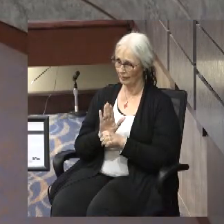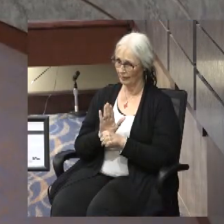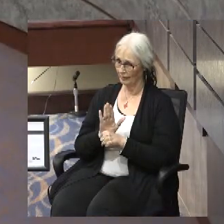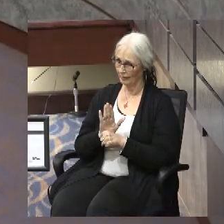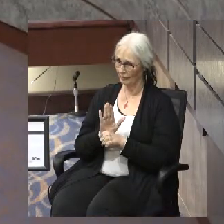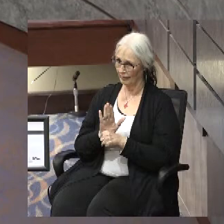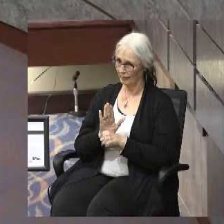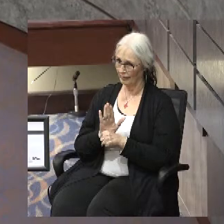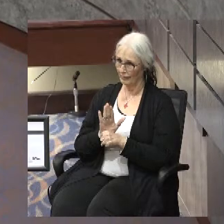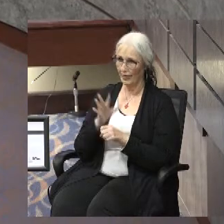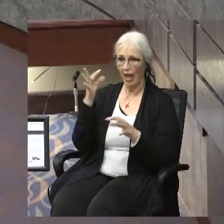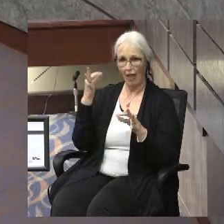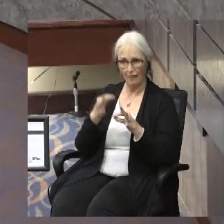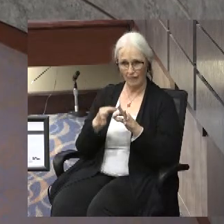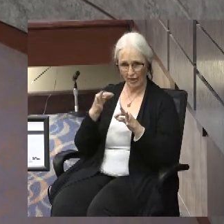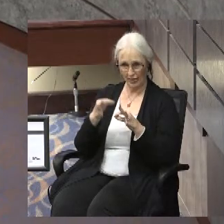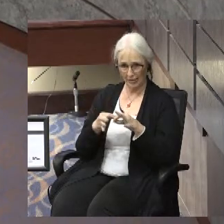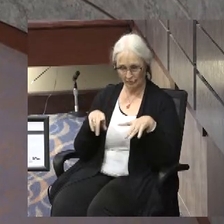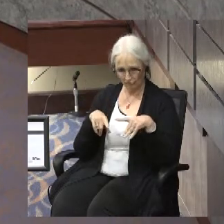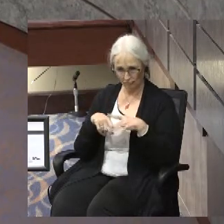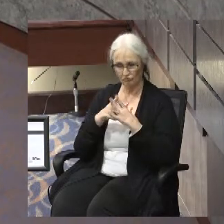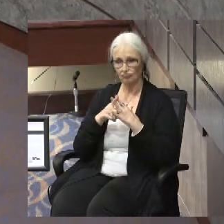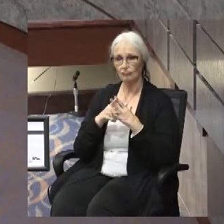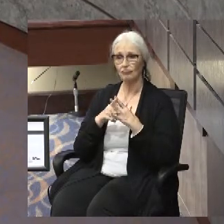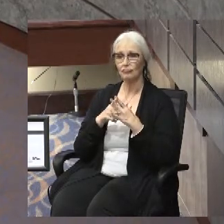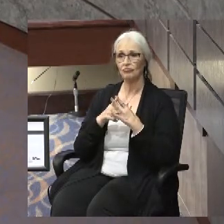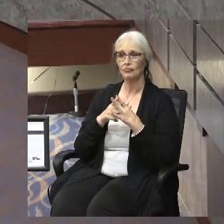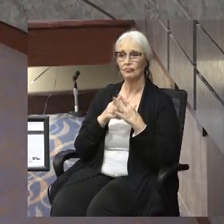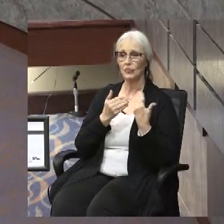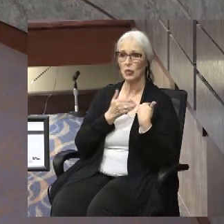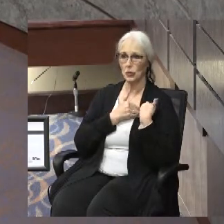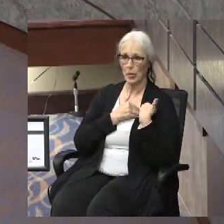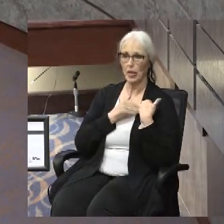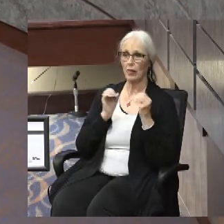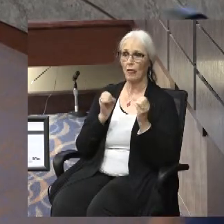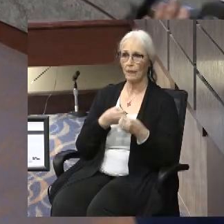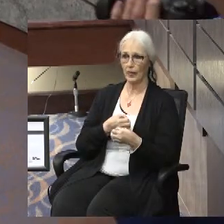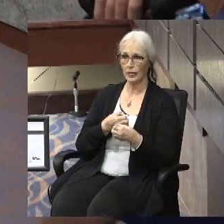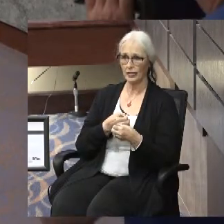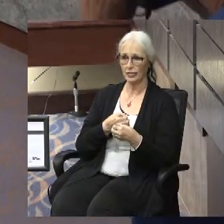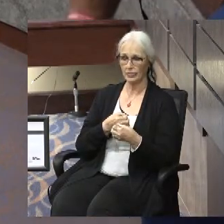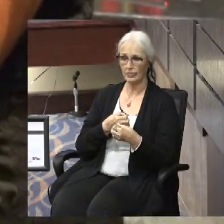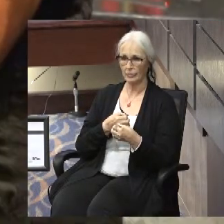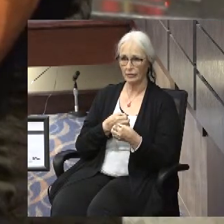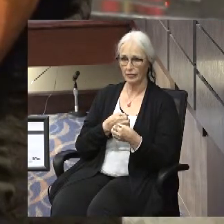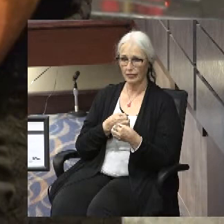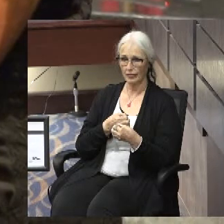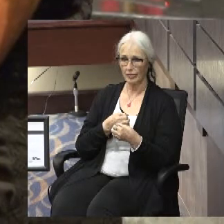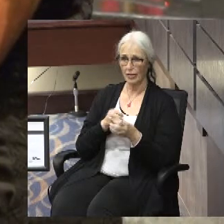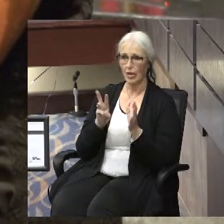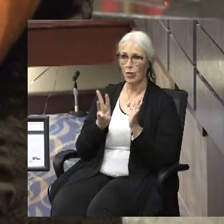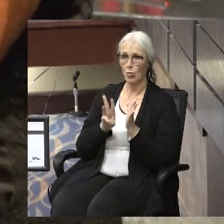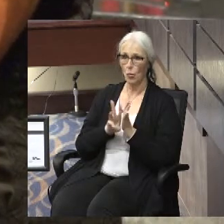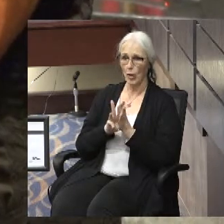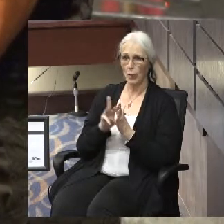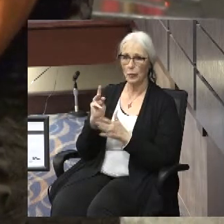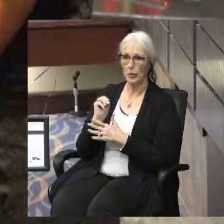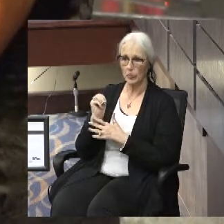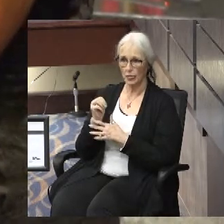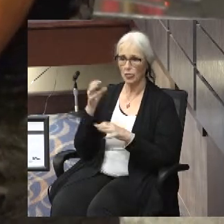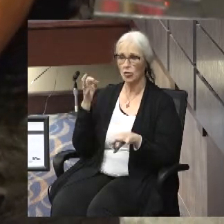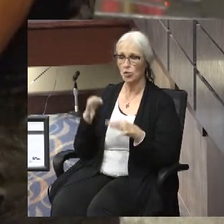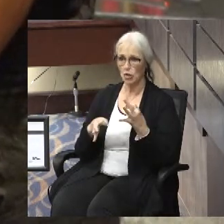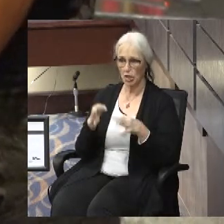I will faithfully execute that I will faithfully execute the duties of the office the duties of the office of the Waco Municipal Court Judge of the